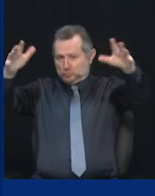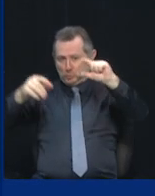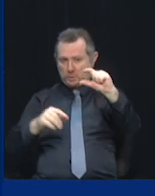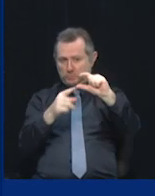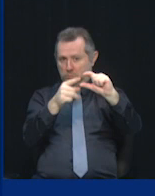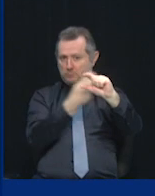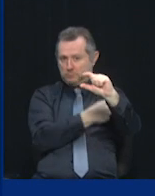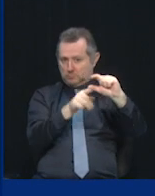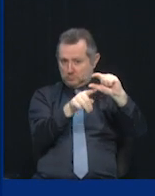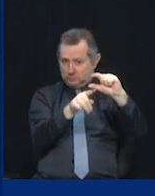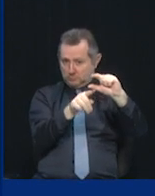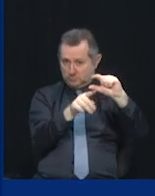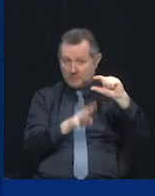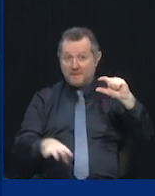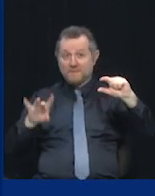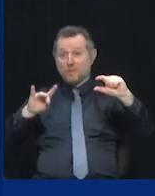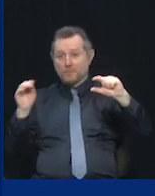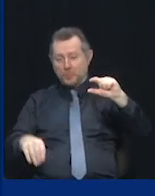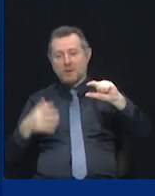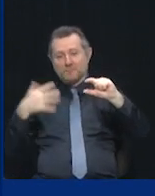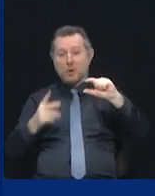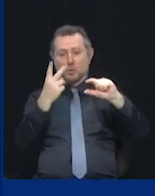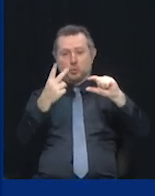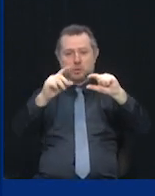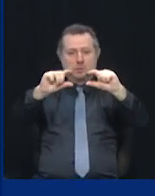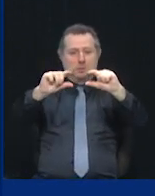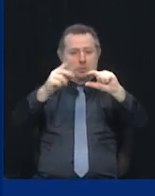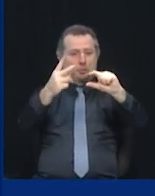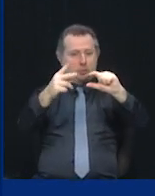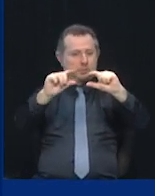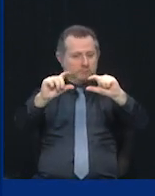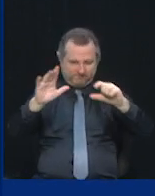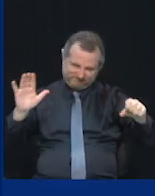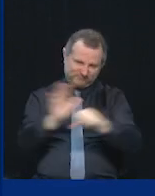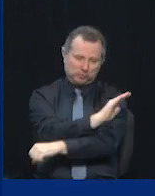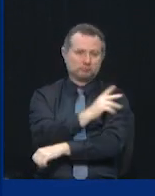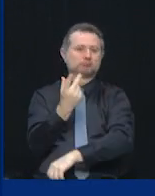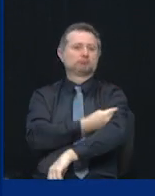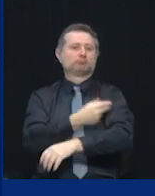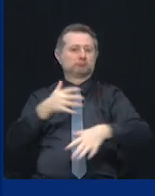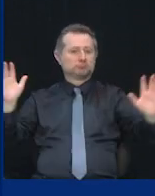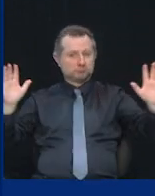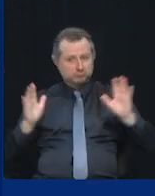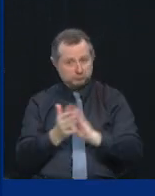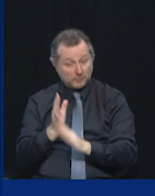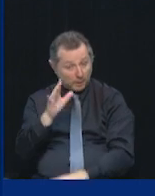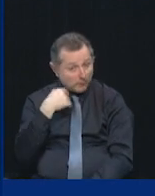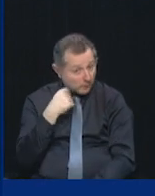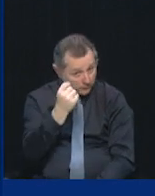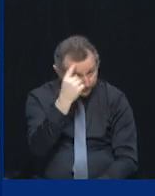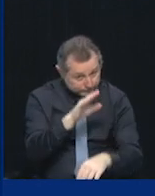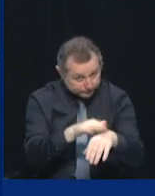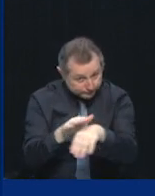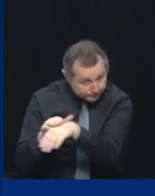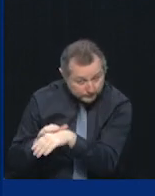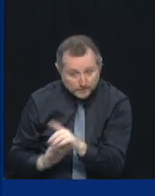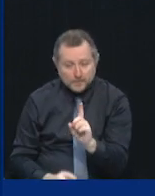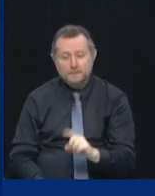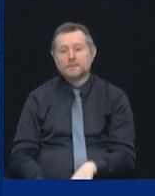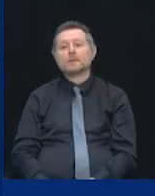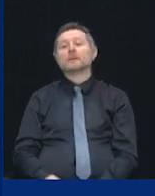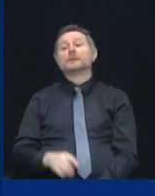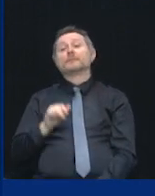fully vaccinated. But, because this is a but the vaccination